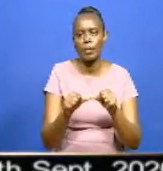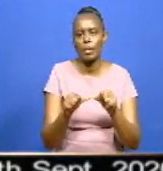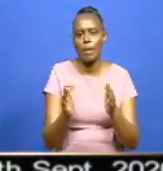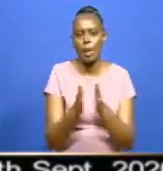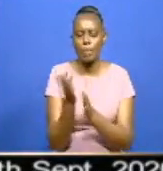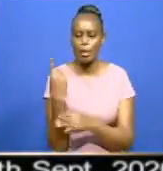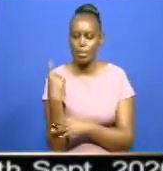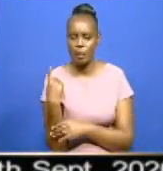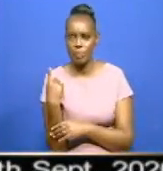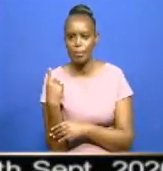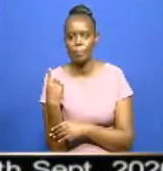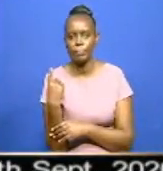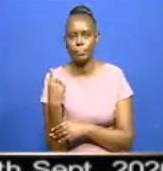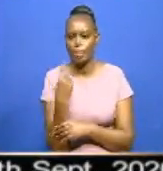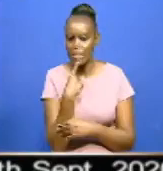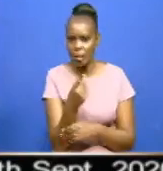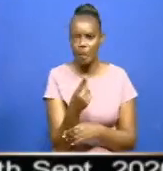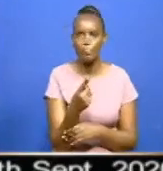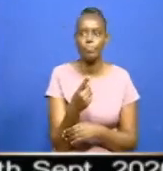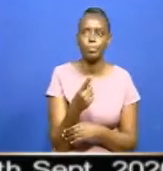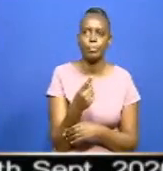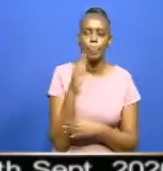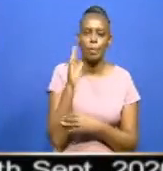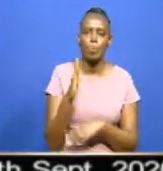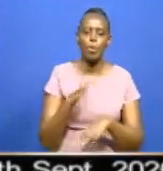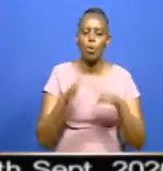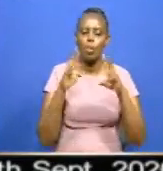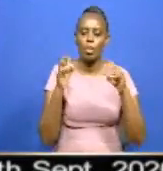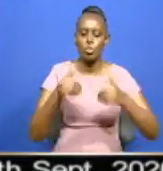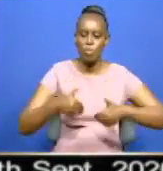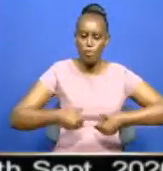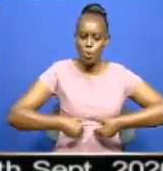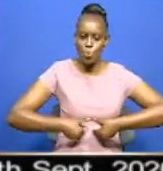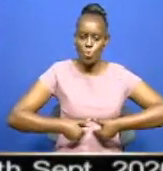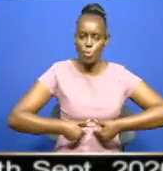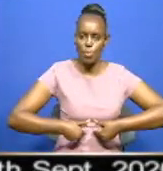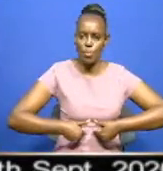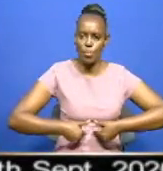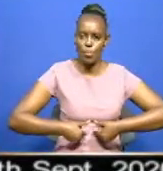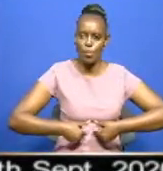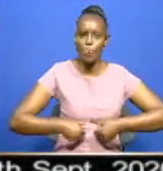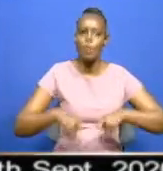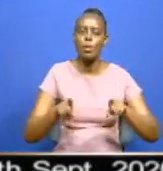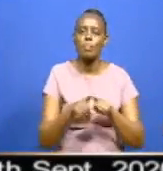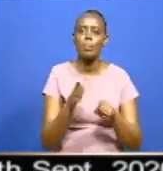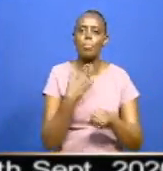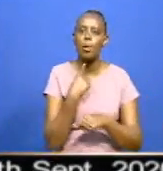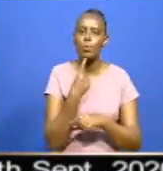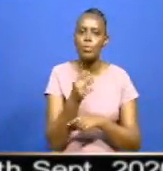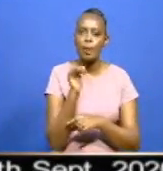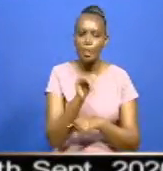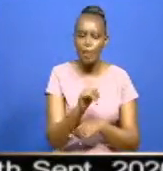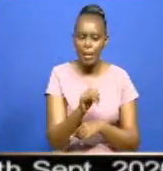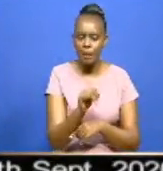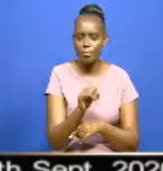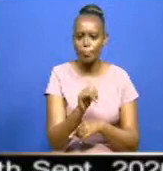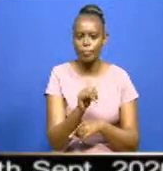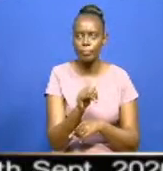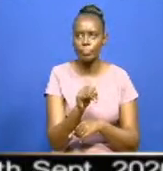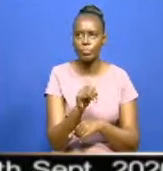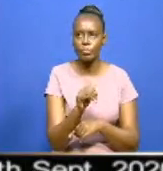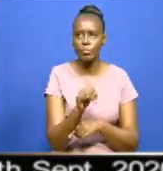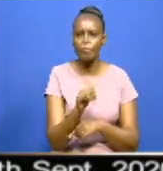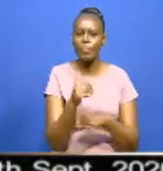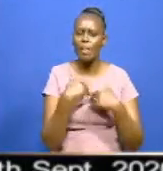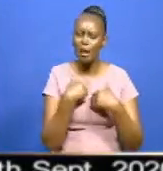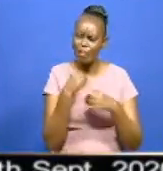yesterday. Mr. Speaker, on the issue of the youth, I'd also want to say that there are